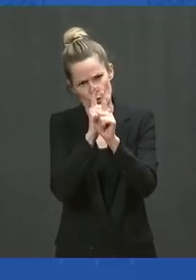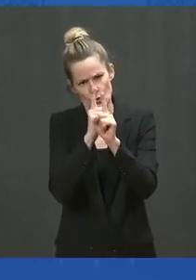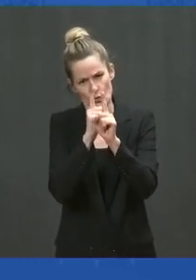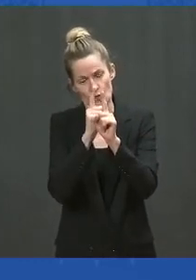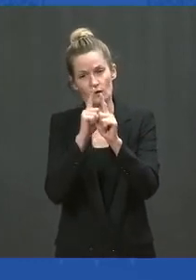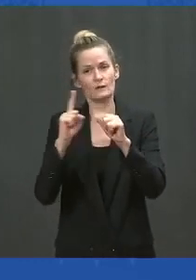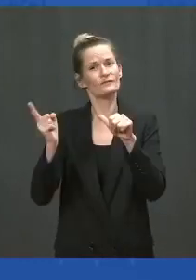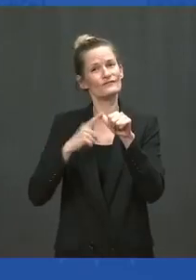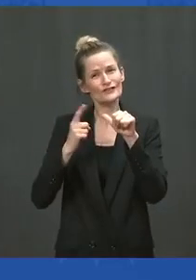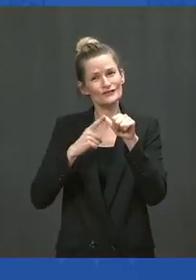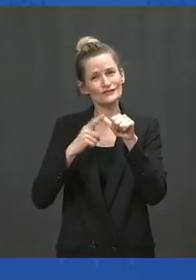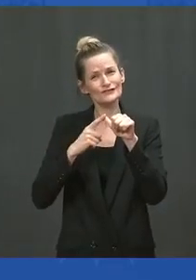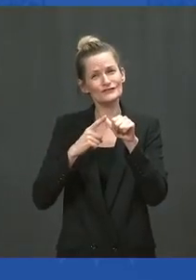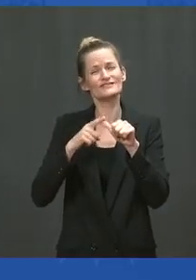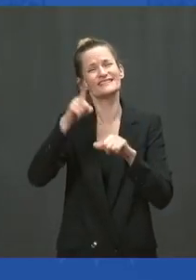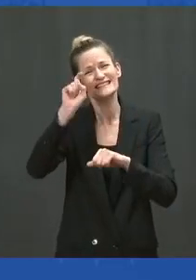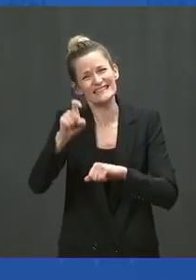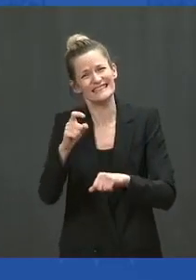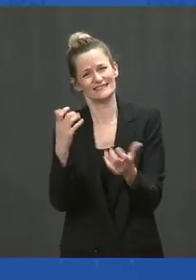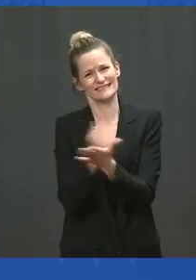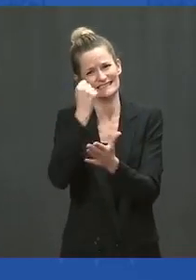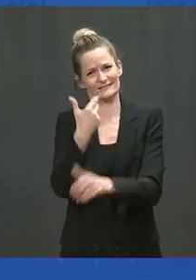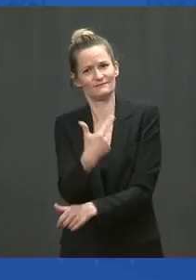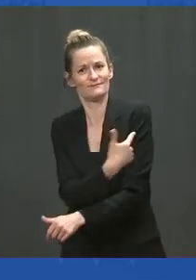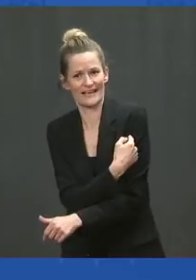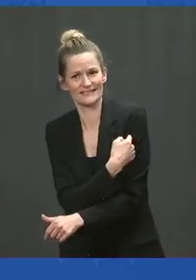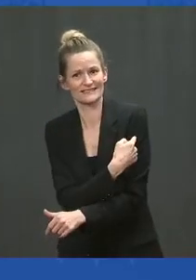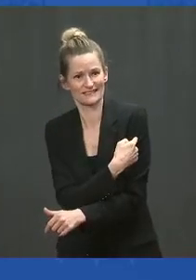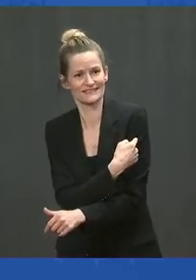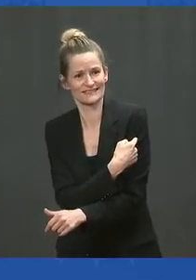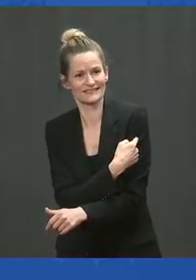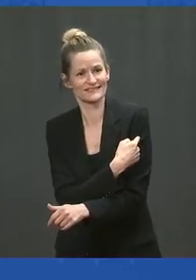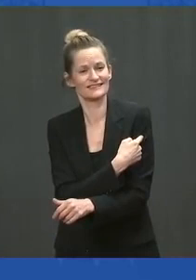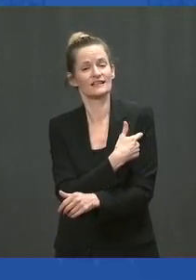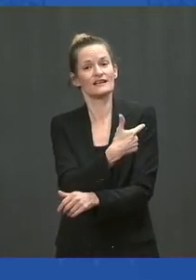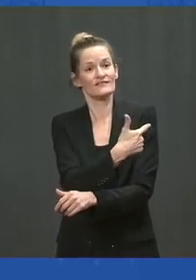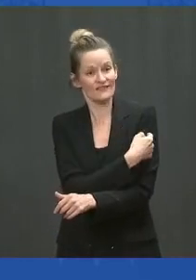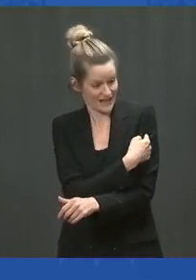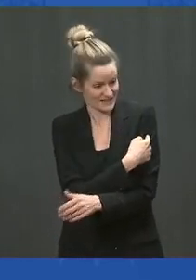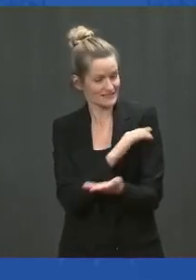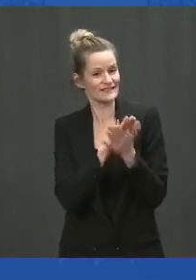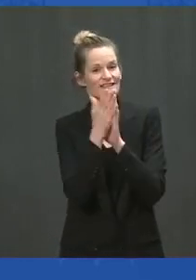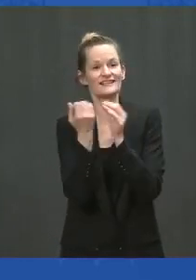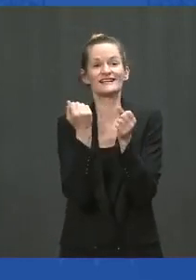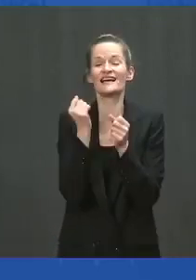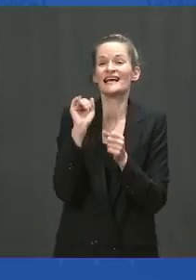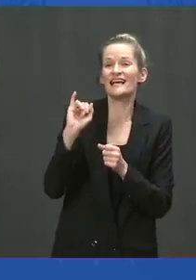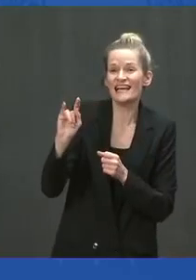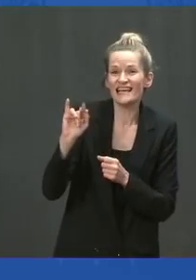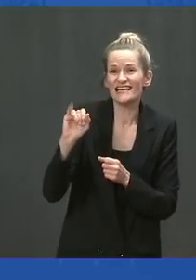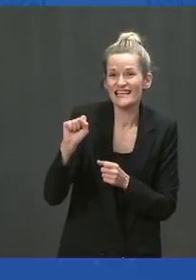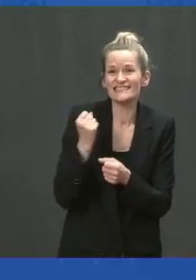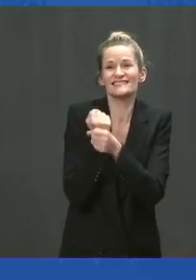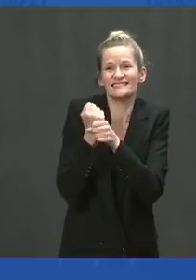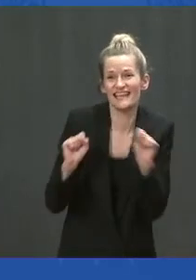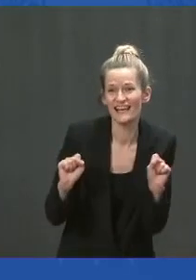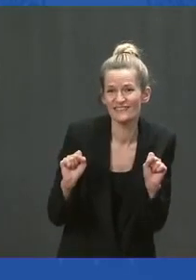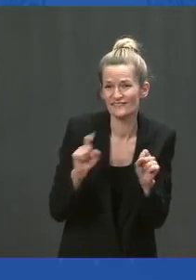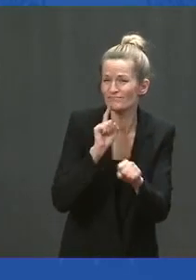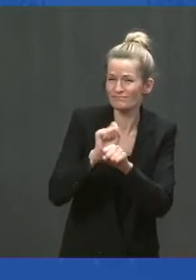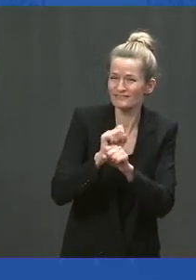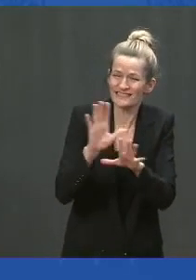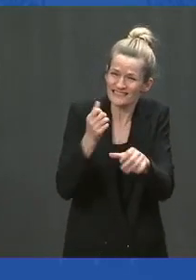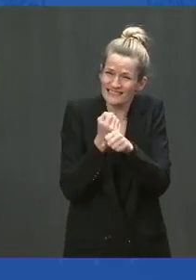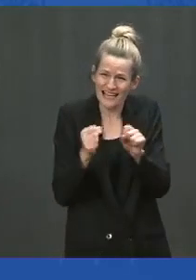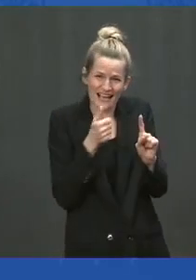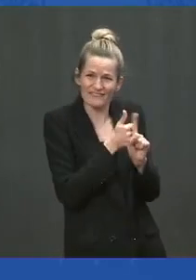works. It will save lives and maybe save your life. As I said before, this is a